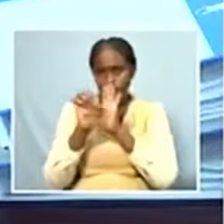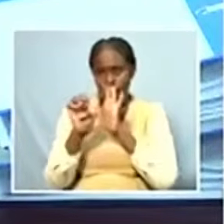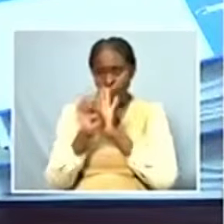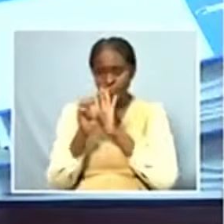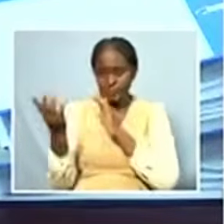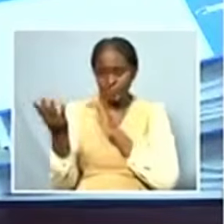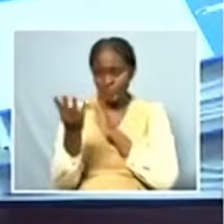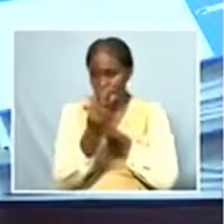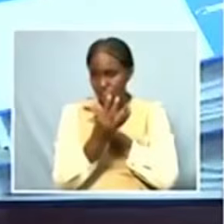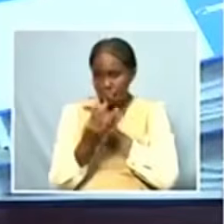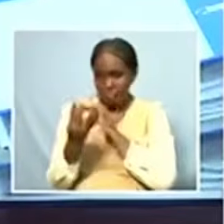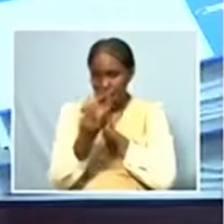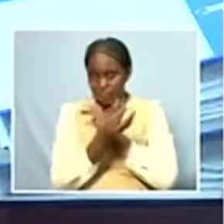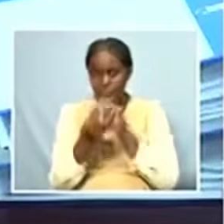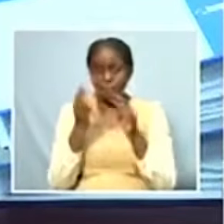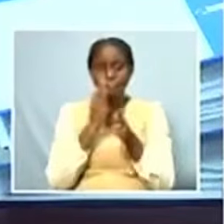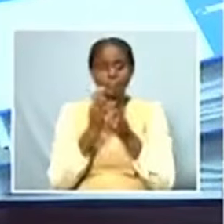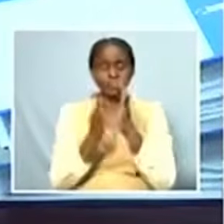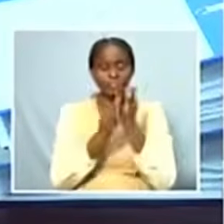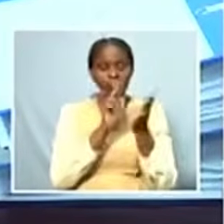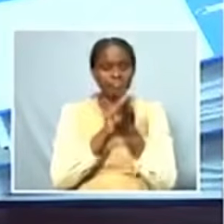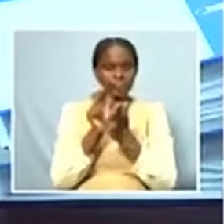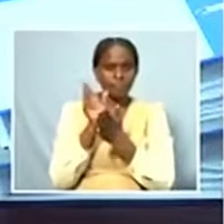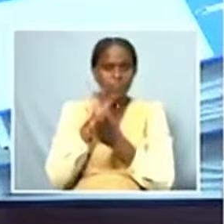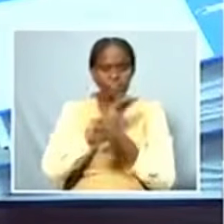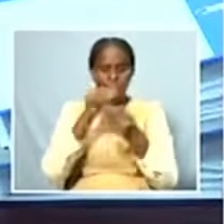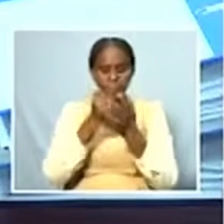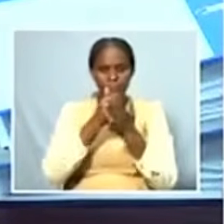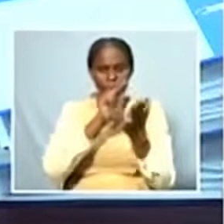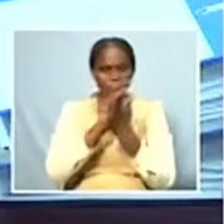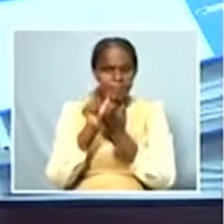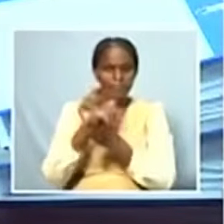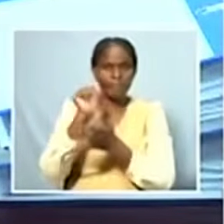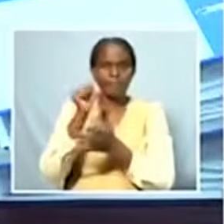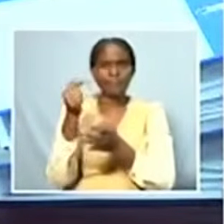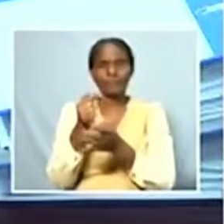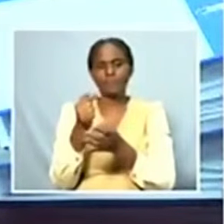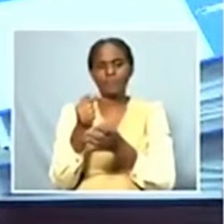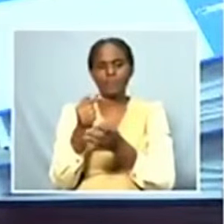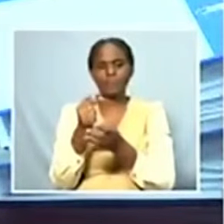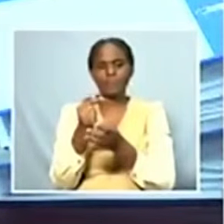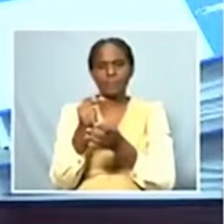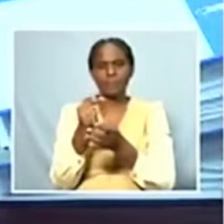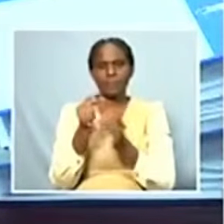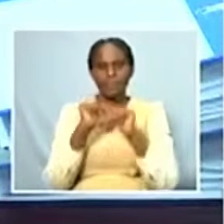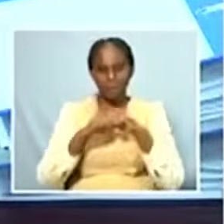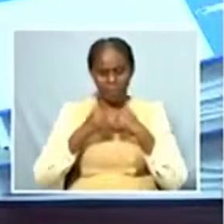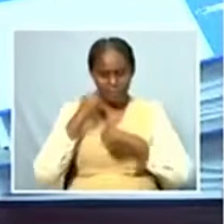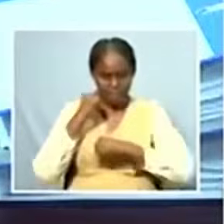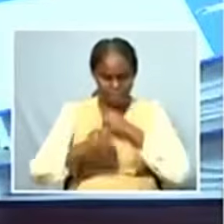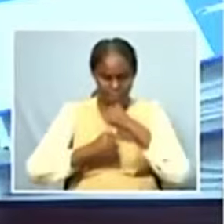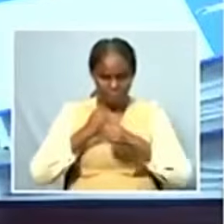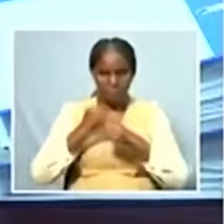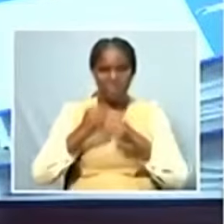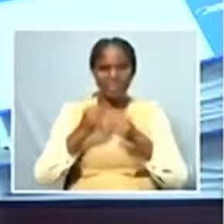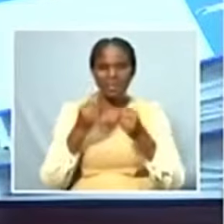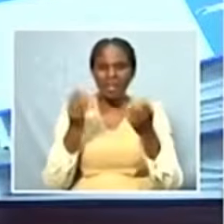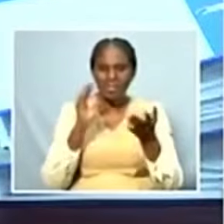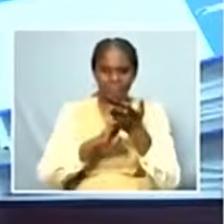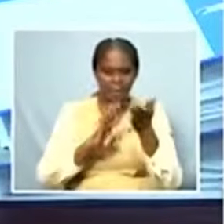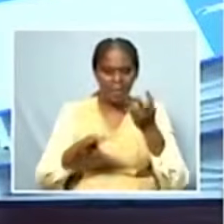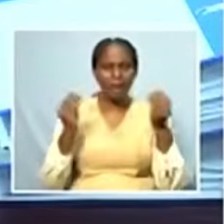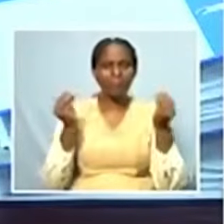these contracts on signing were approved by Attorney General. We are struggling to believe that,